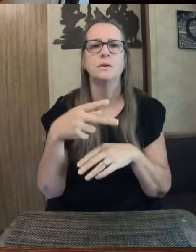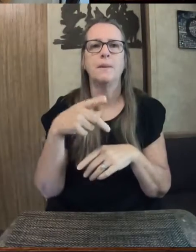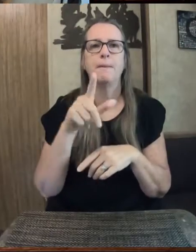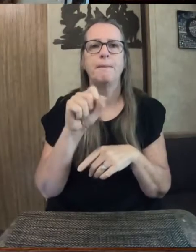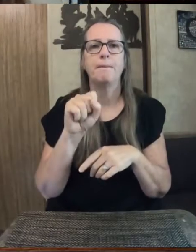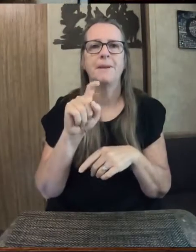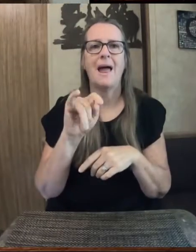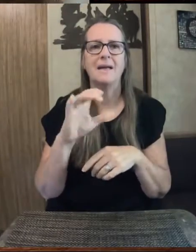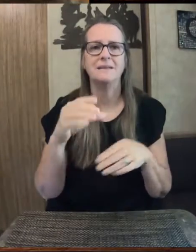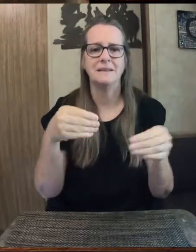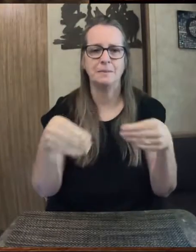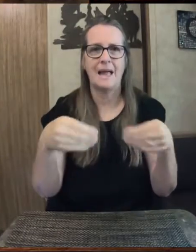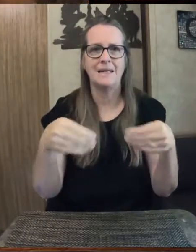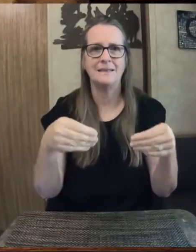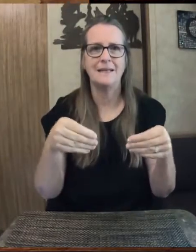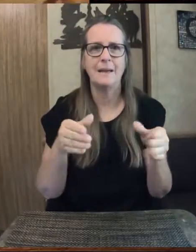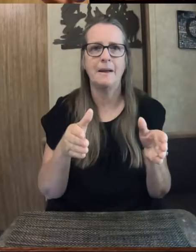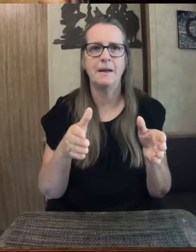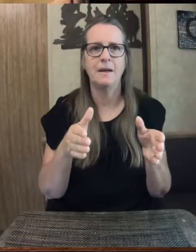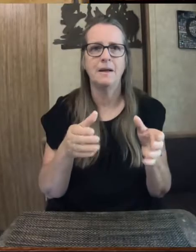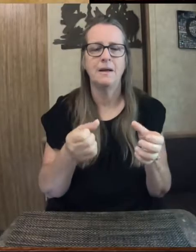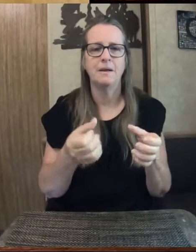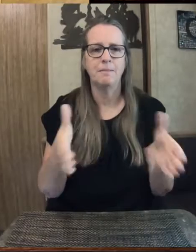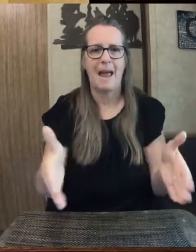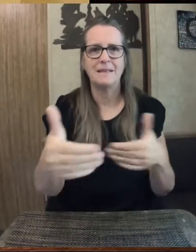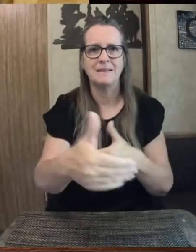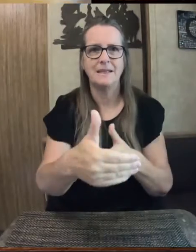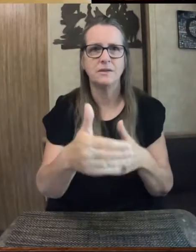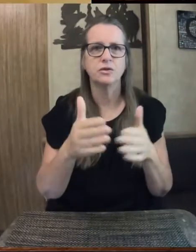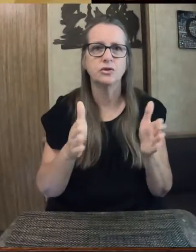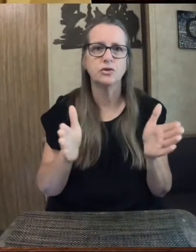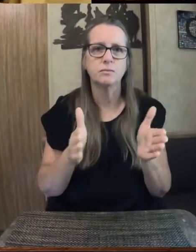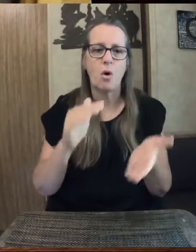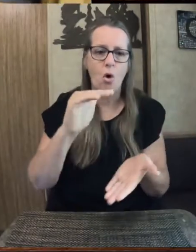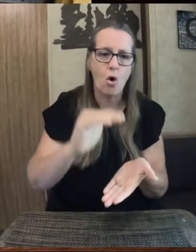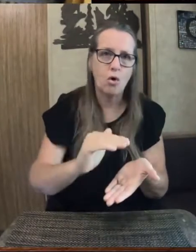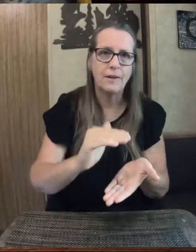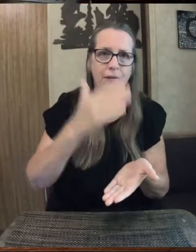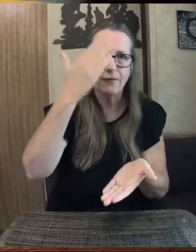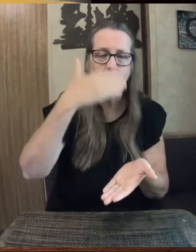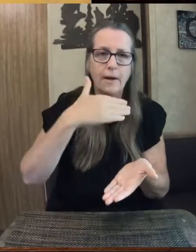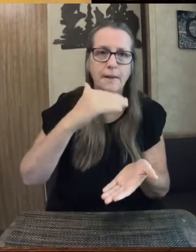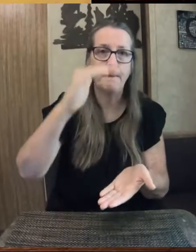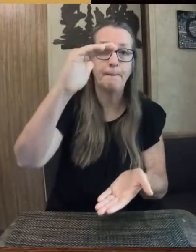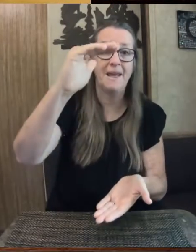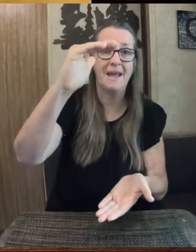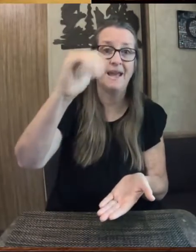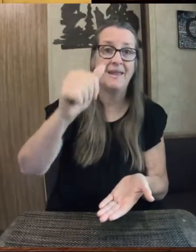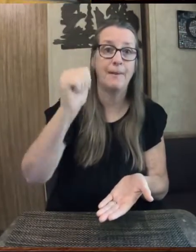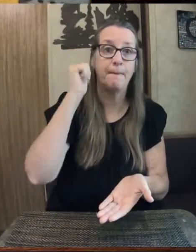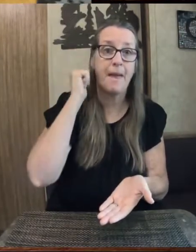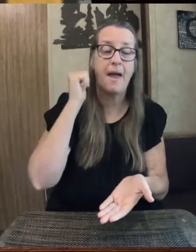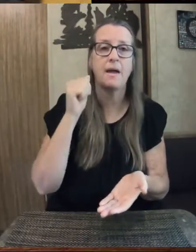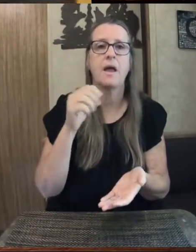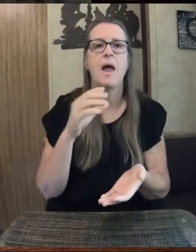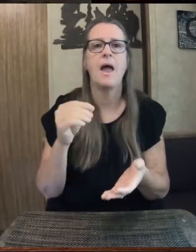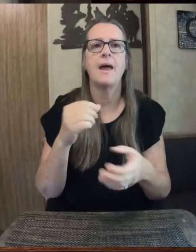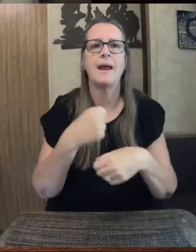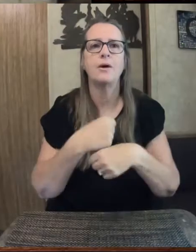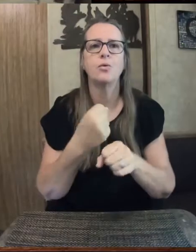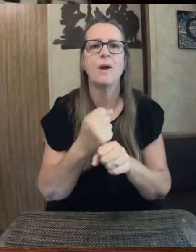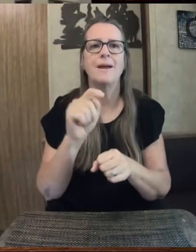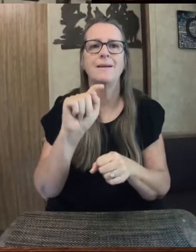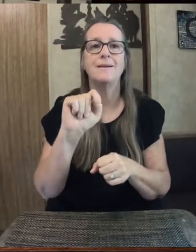these plastic baskets. They're small size in the front, larger in the back. And what I did is I just created